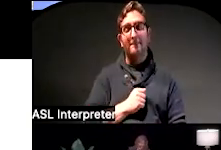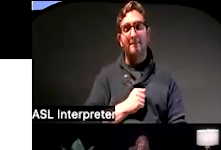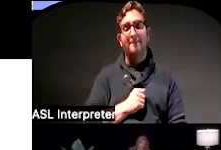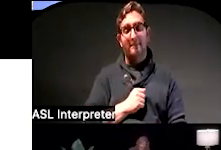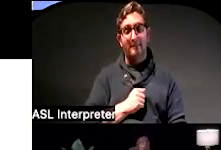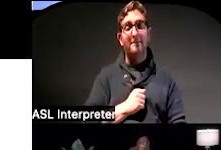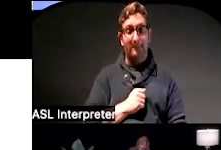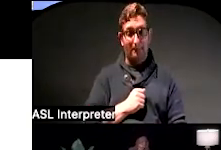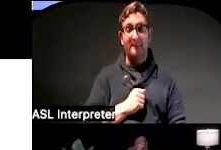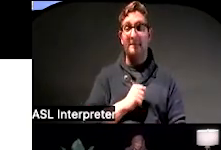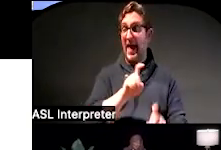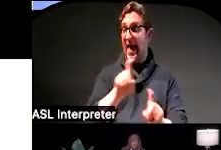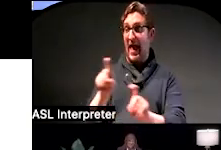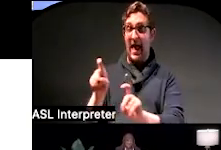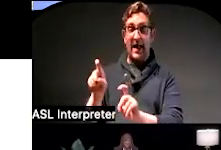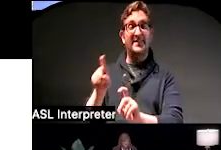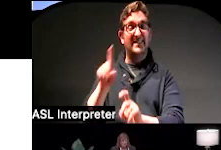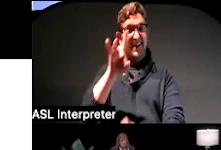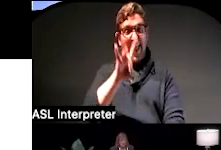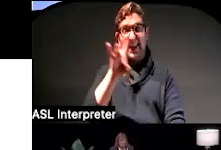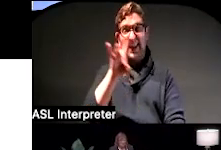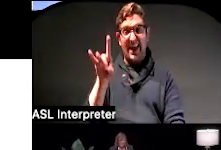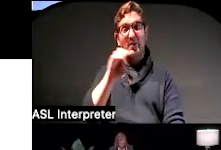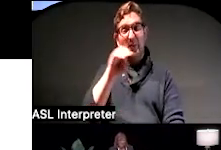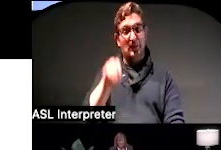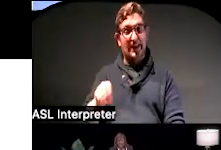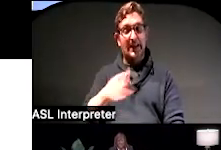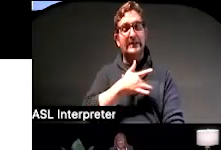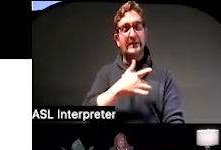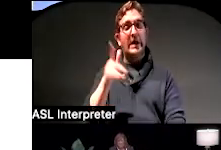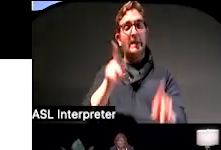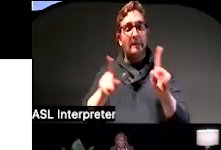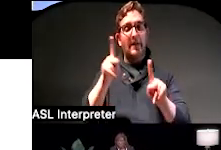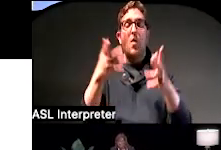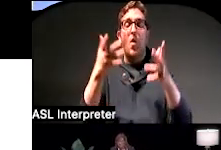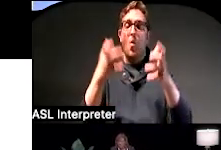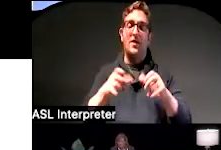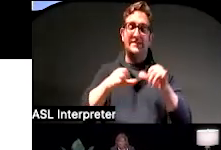When asked, 88% of people say they want to stay in